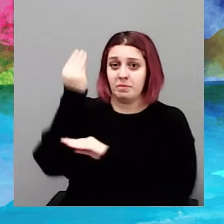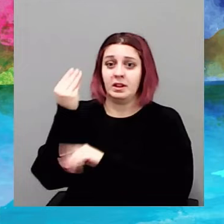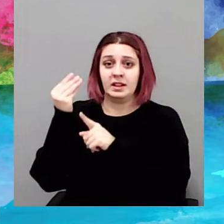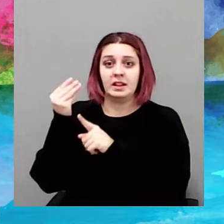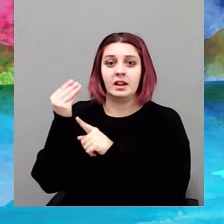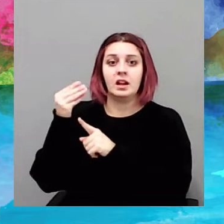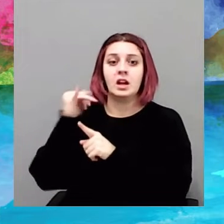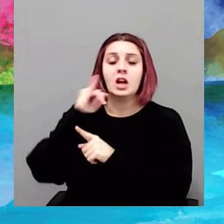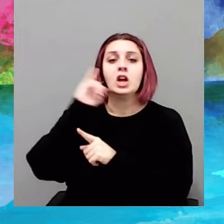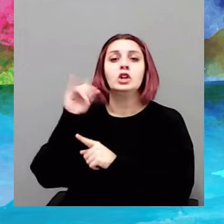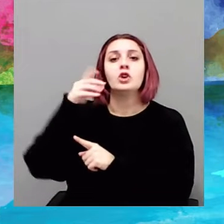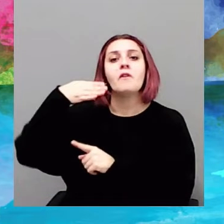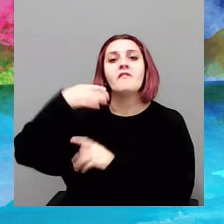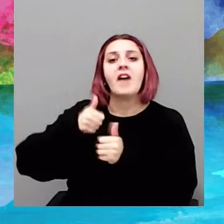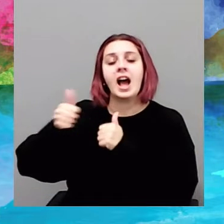to start